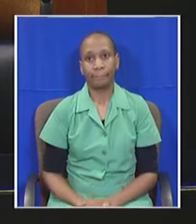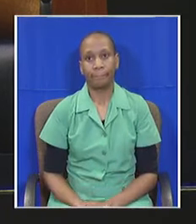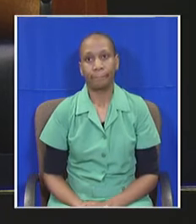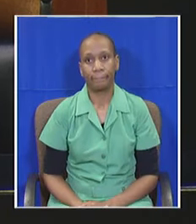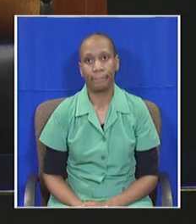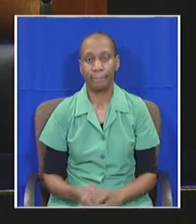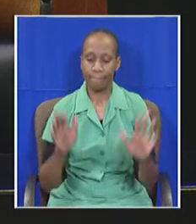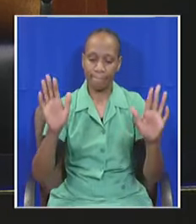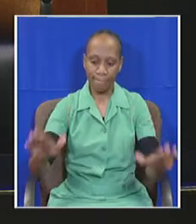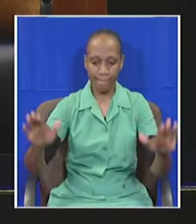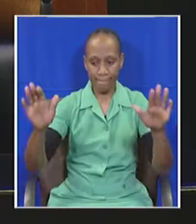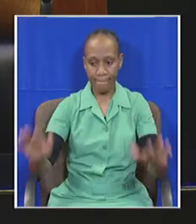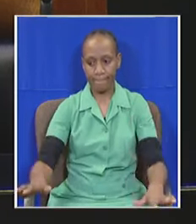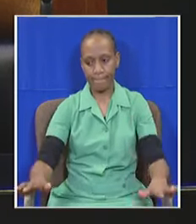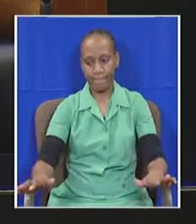Order.